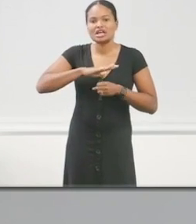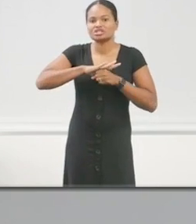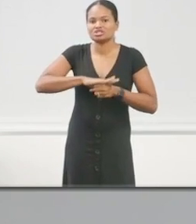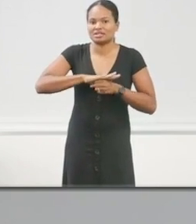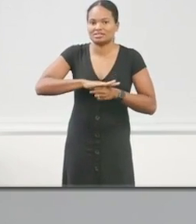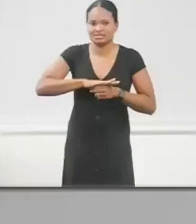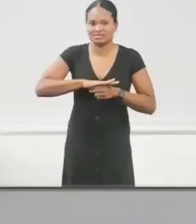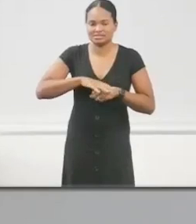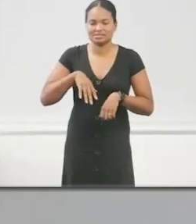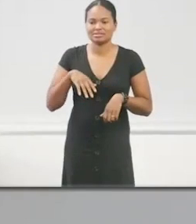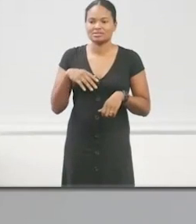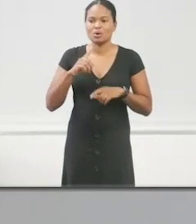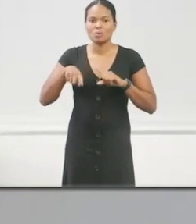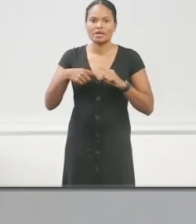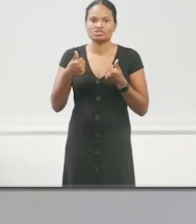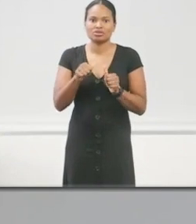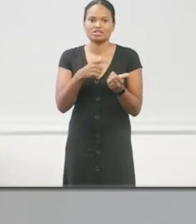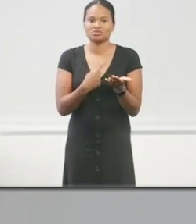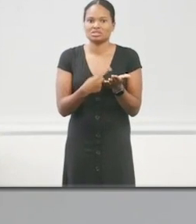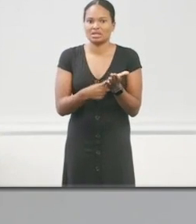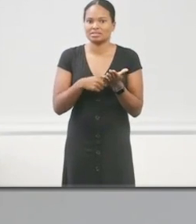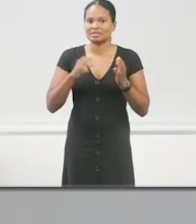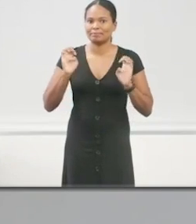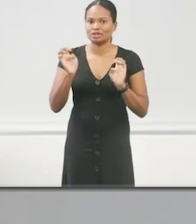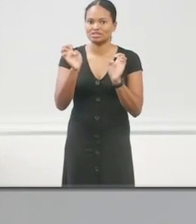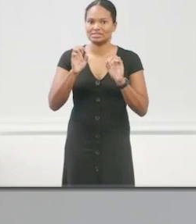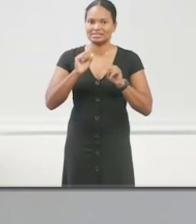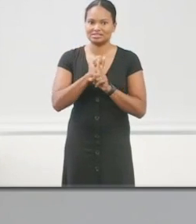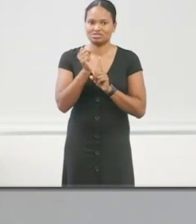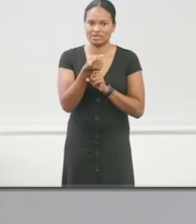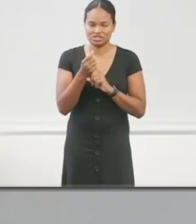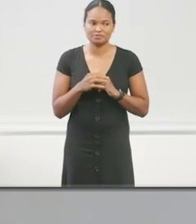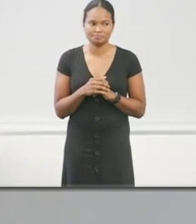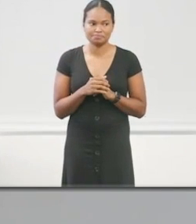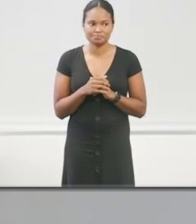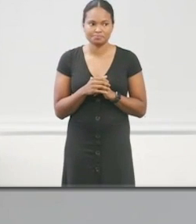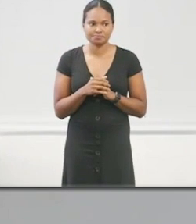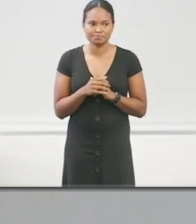emergent situation, and Stan gave a good example. The stress that